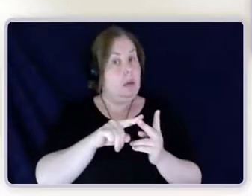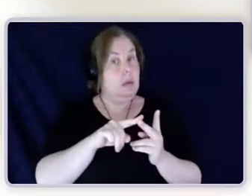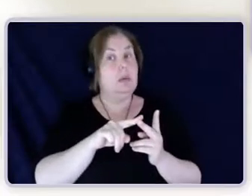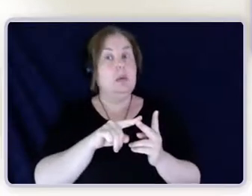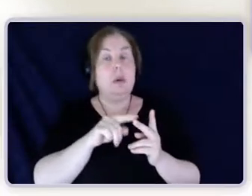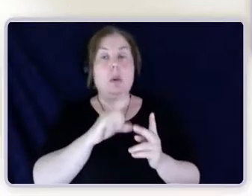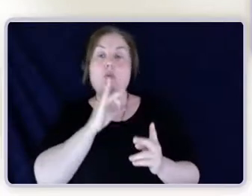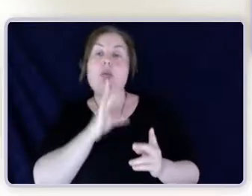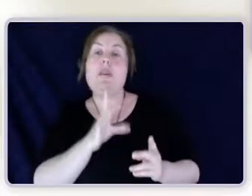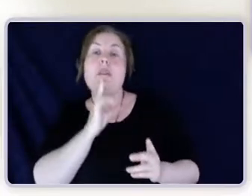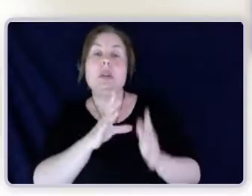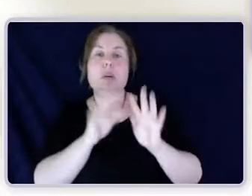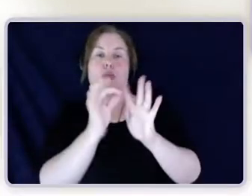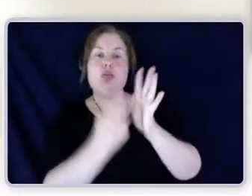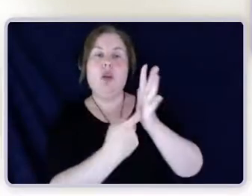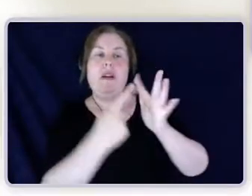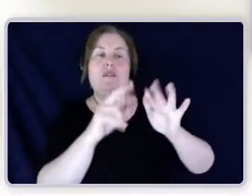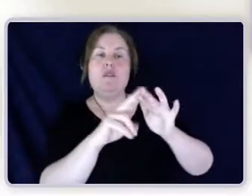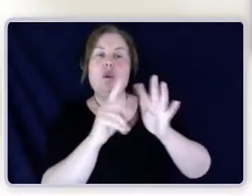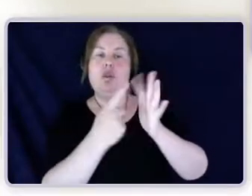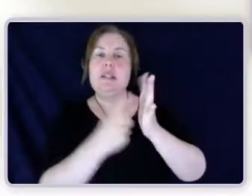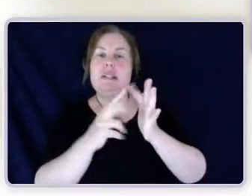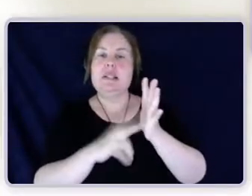to like something over something else.